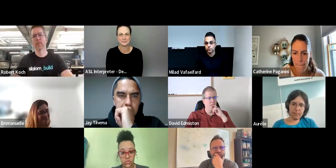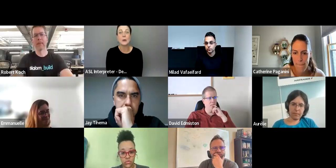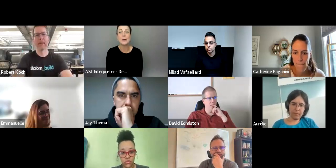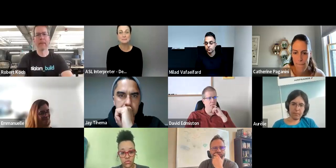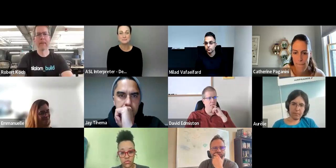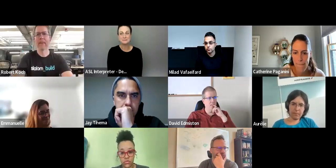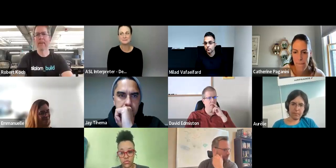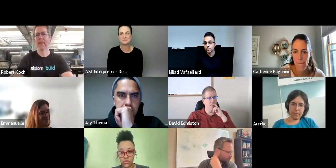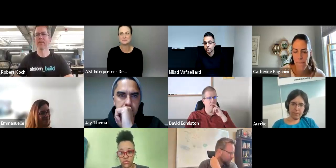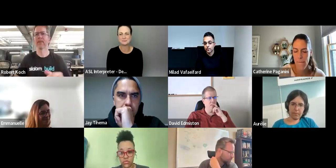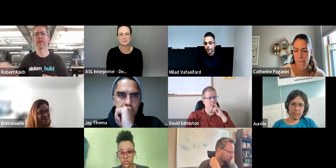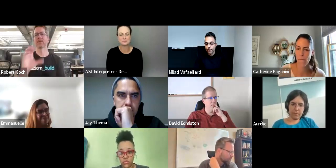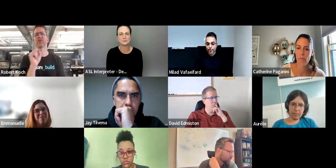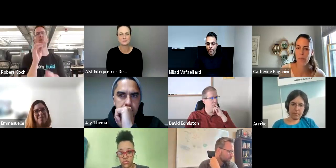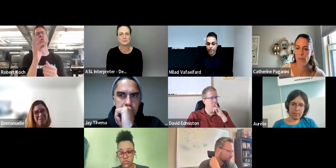Okay.